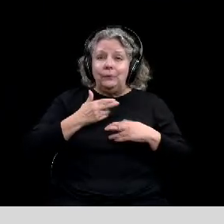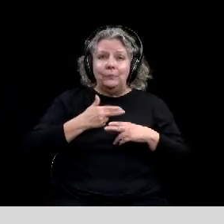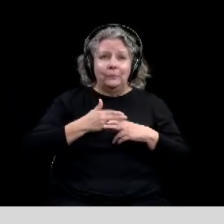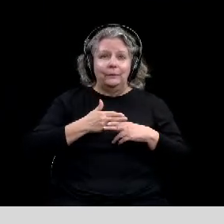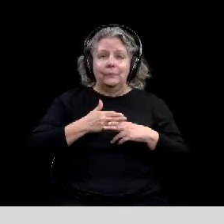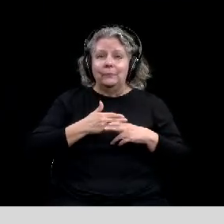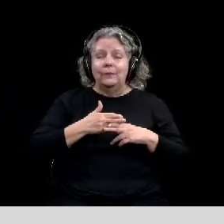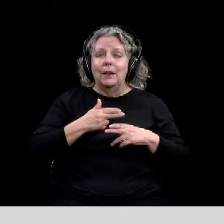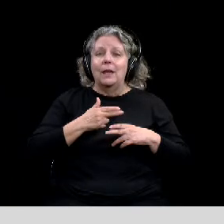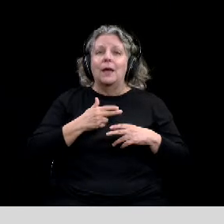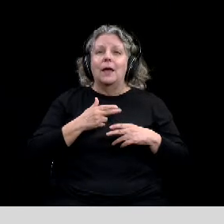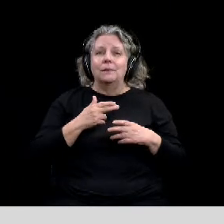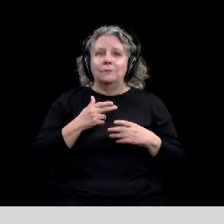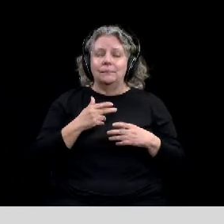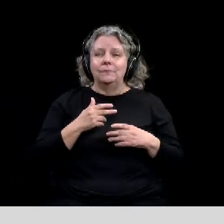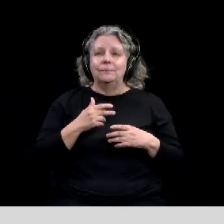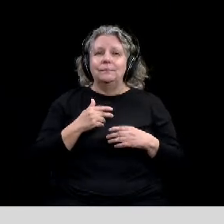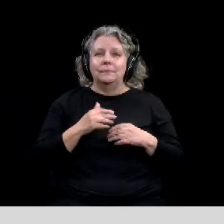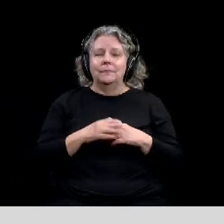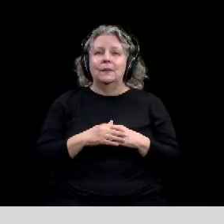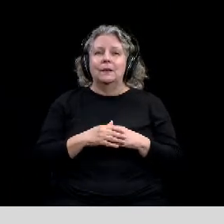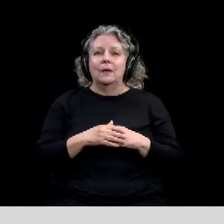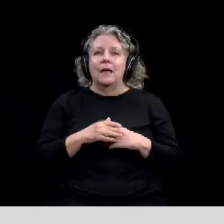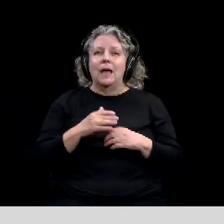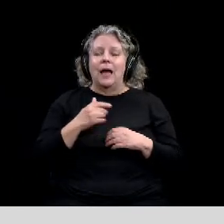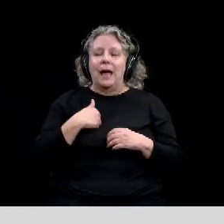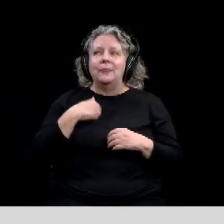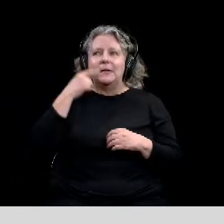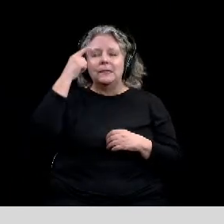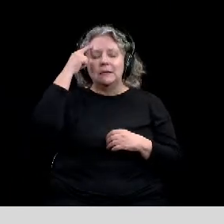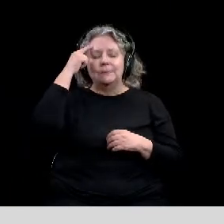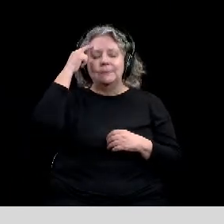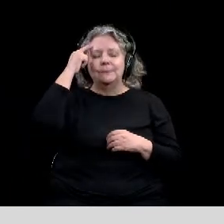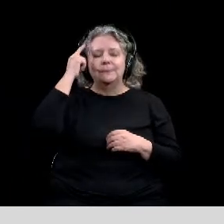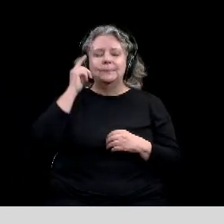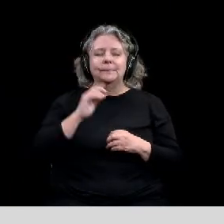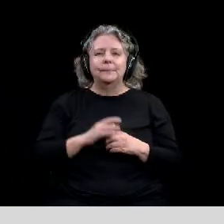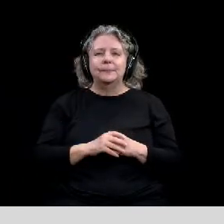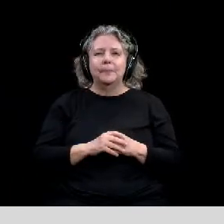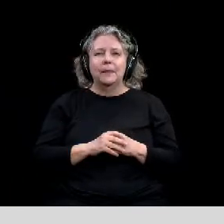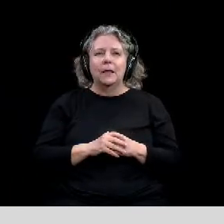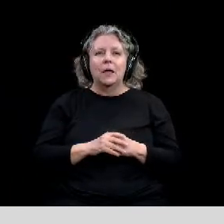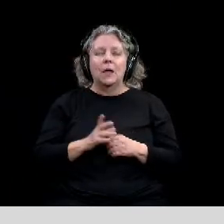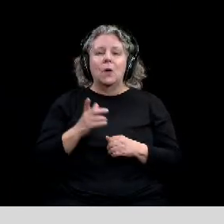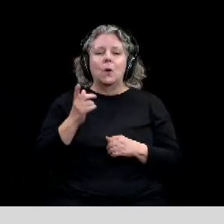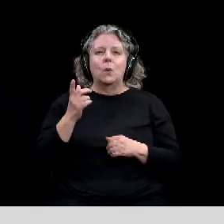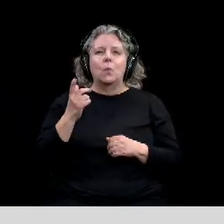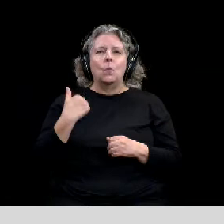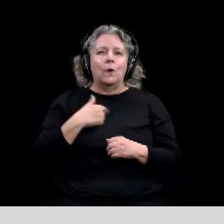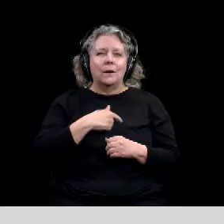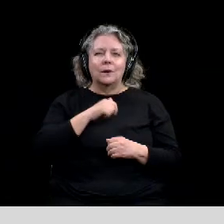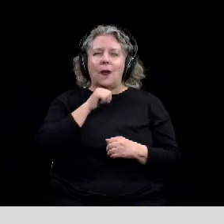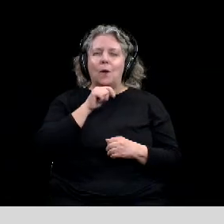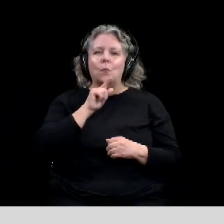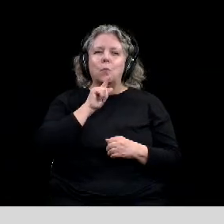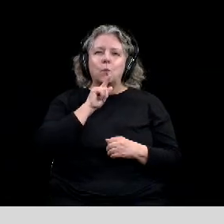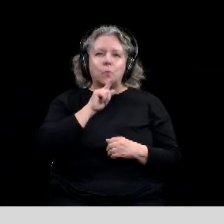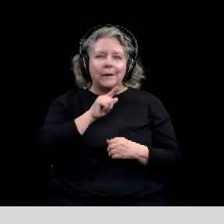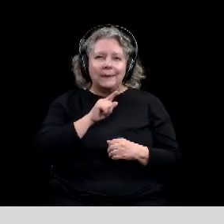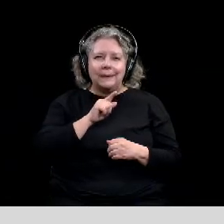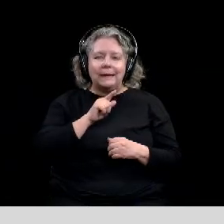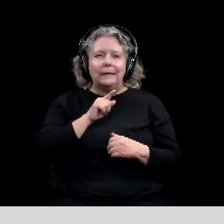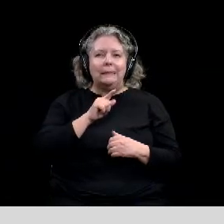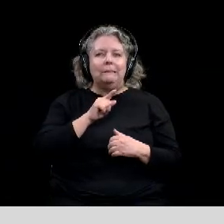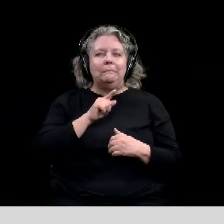because I think that we're not really to that place yet. We will hope that in another